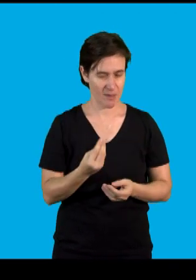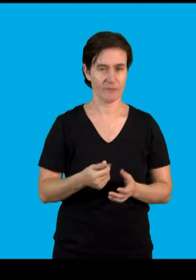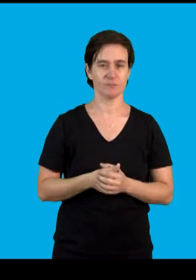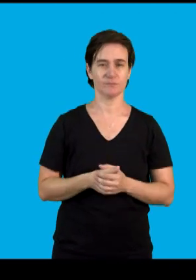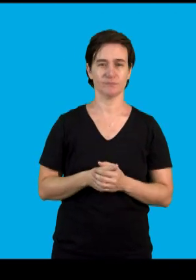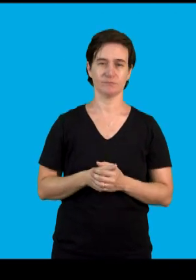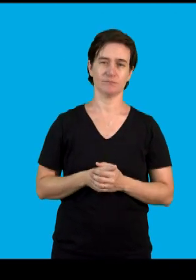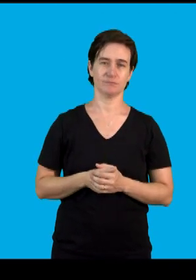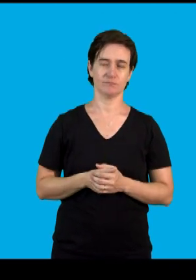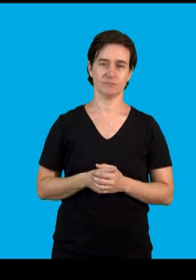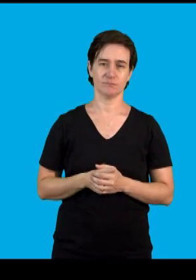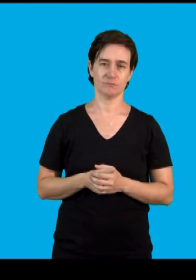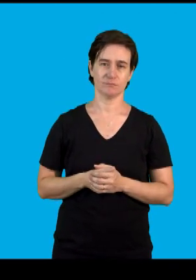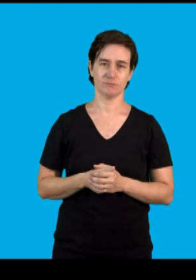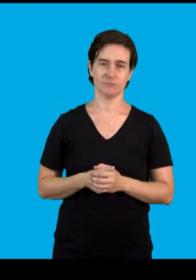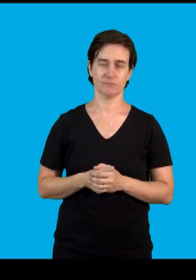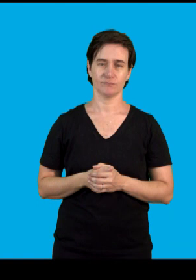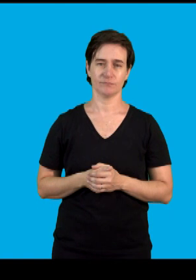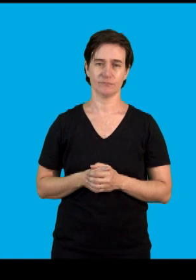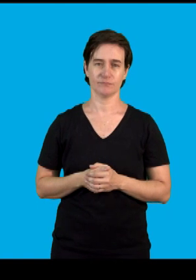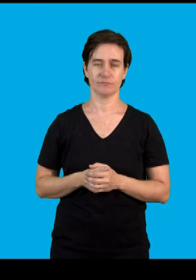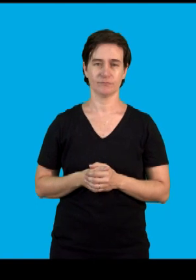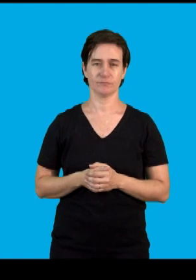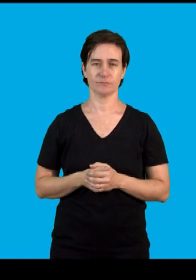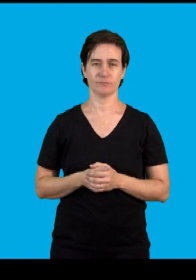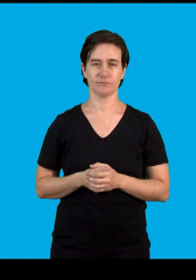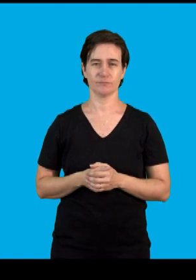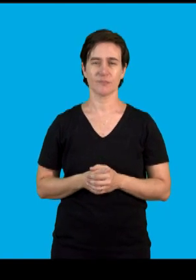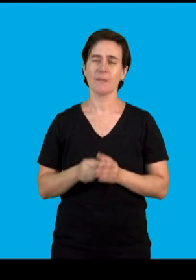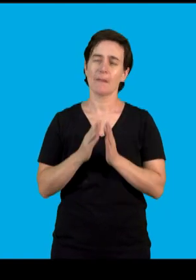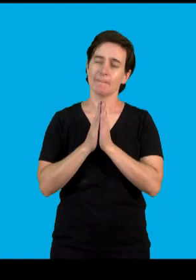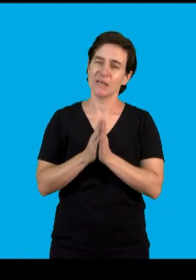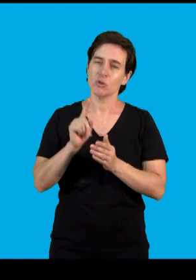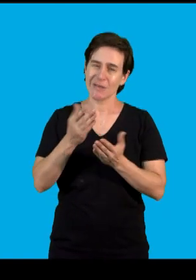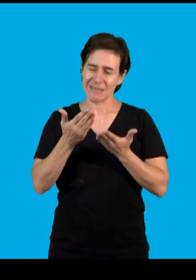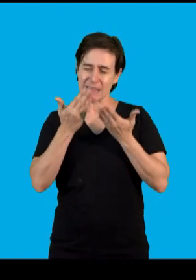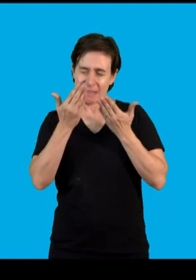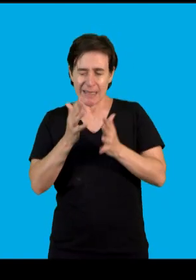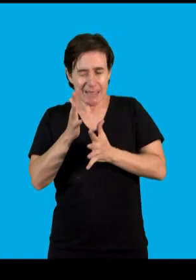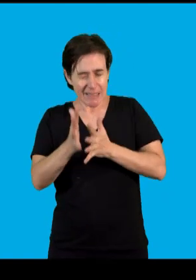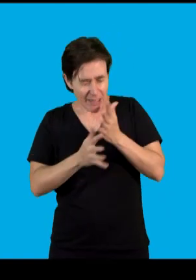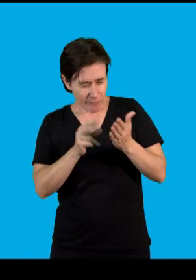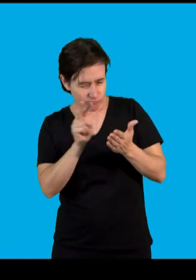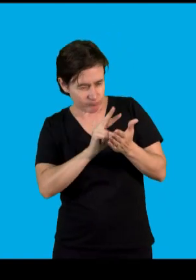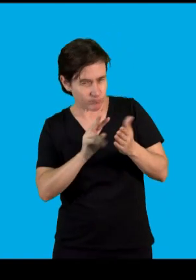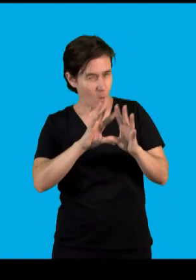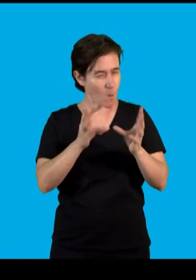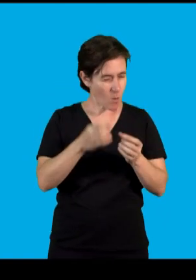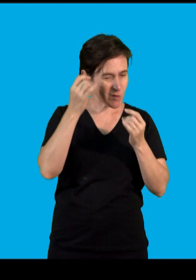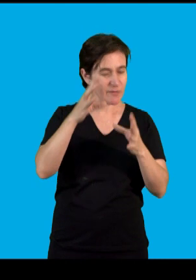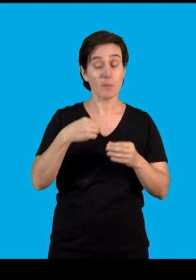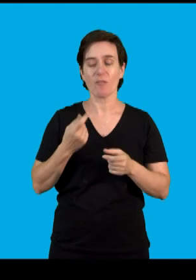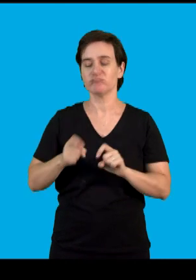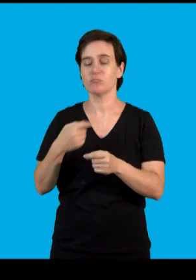on your own when you get a financial document. But please study the document before you